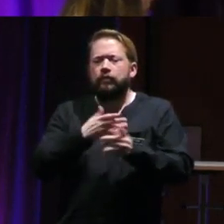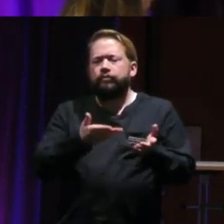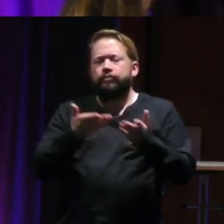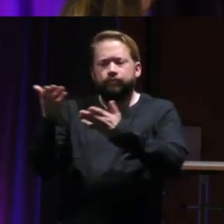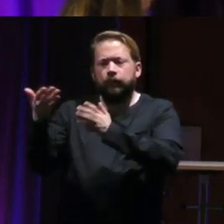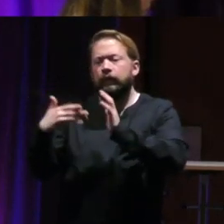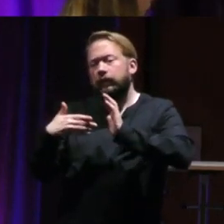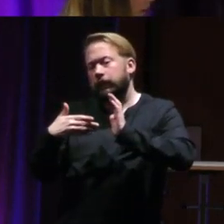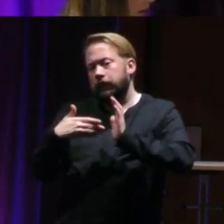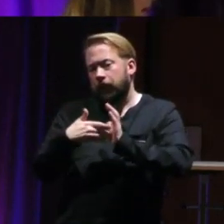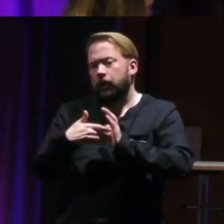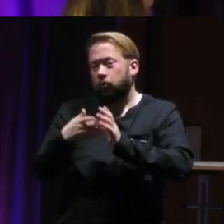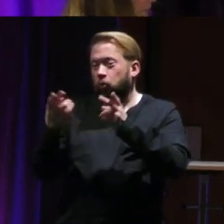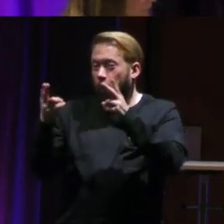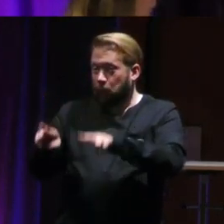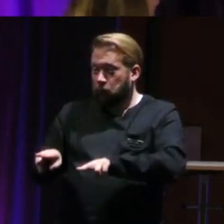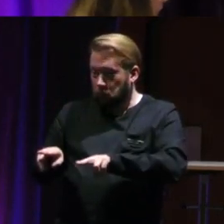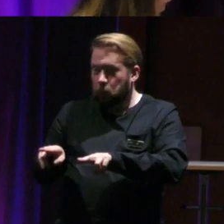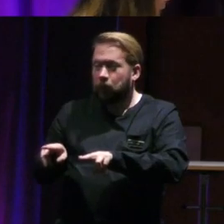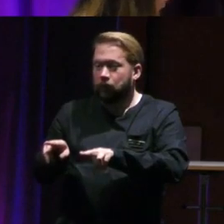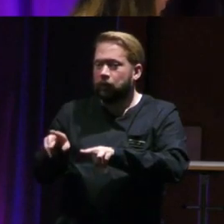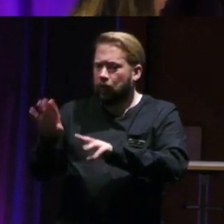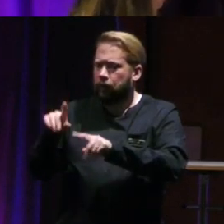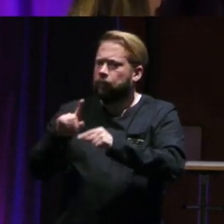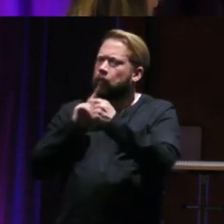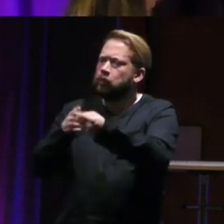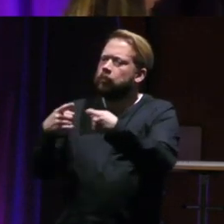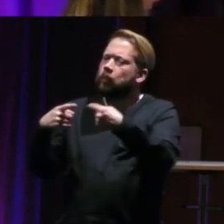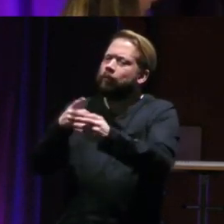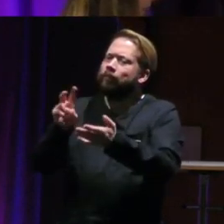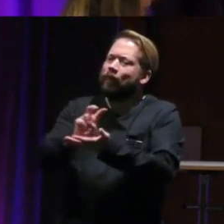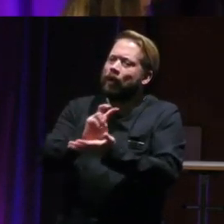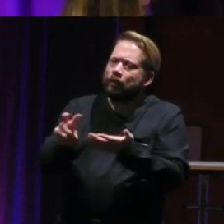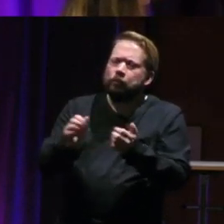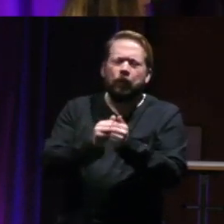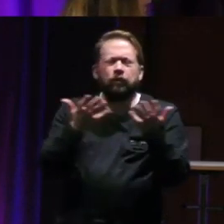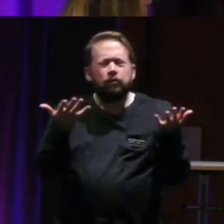guards. But what do you think will happen? I mean, because